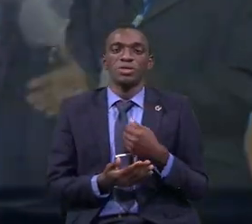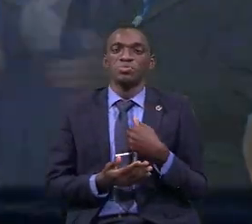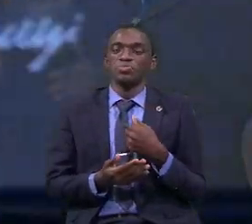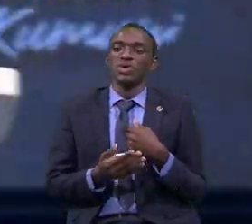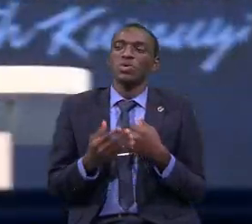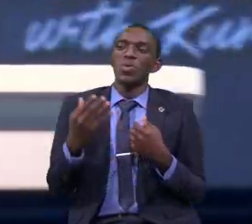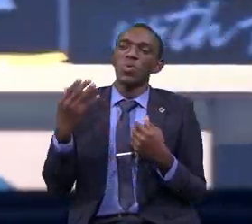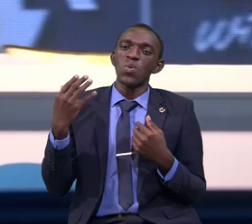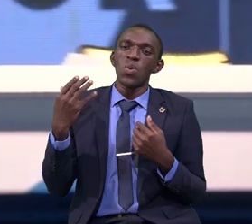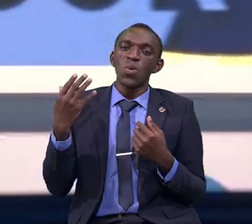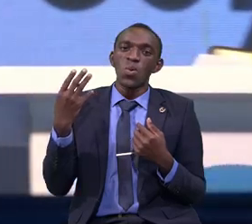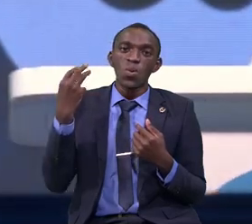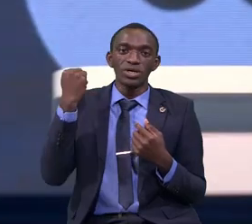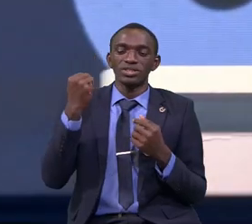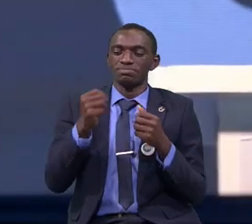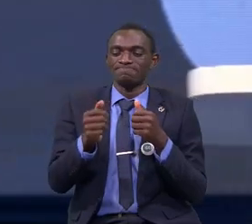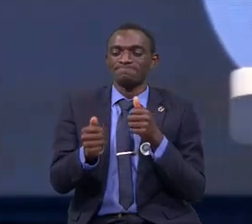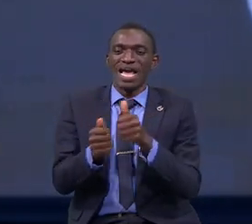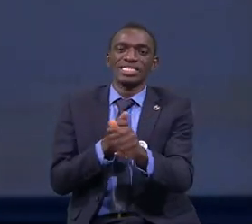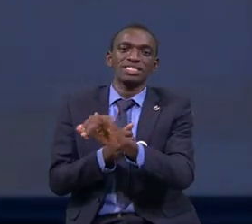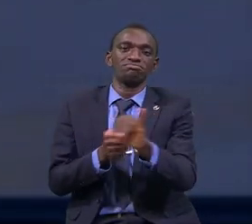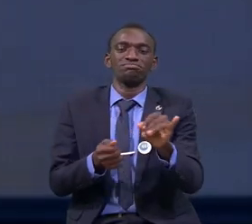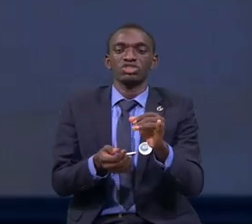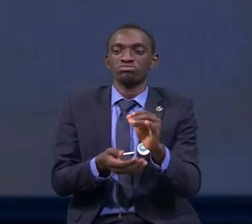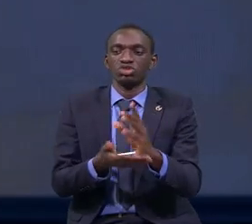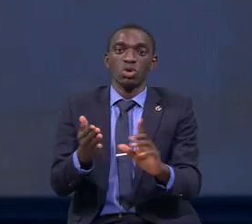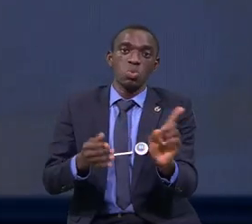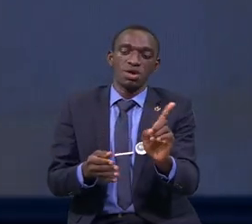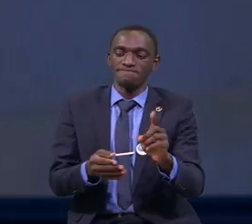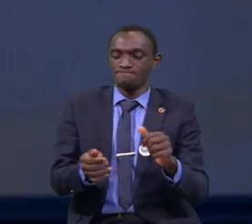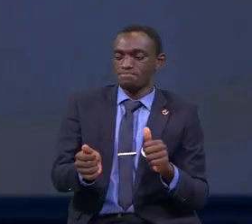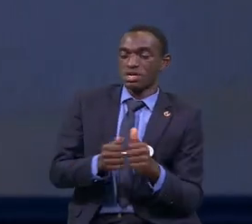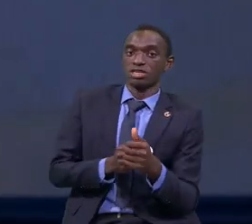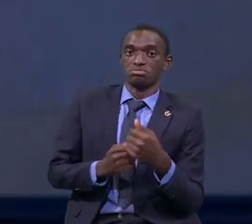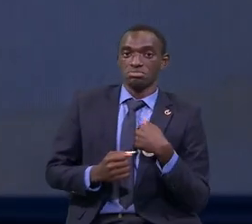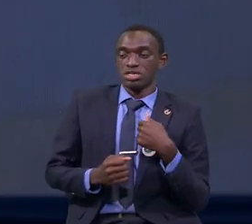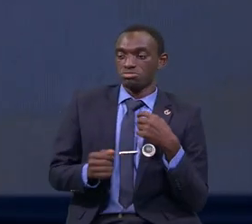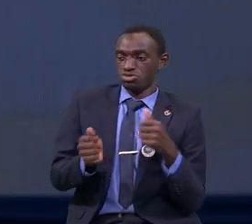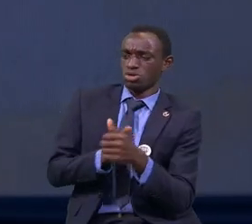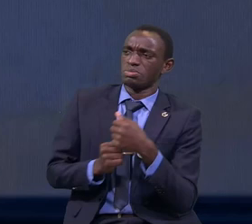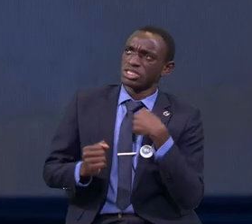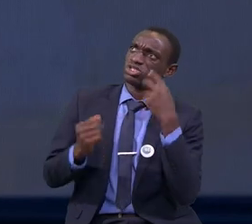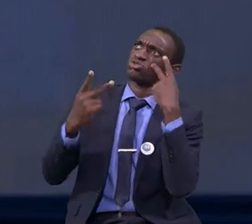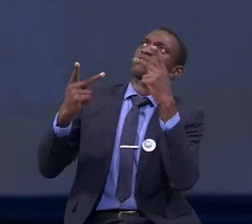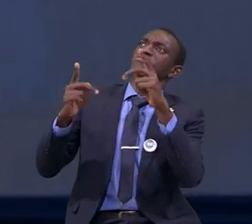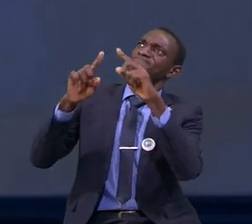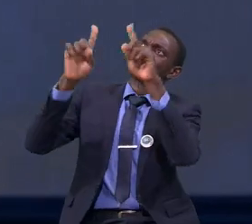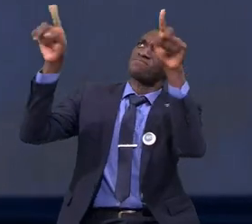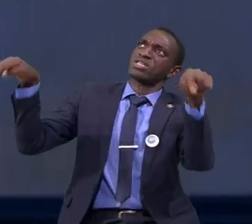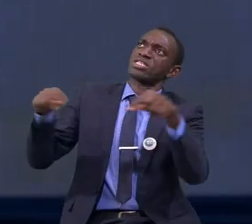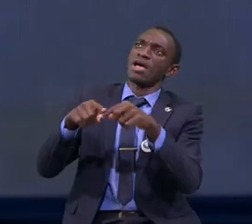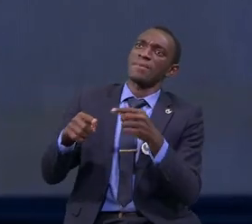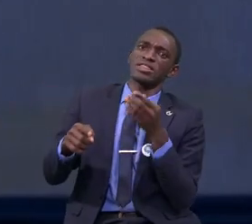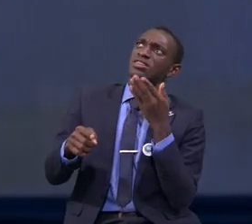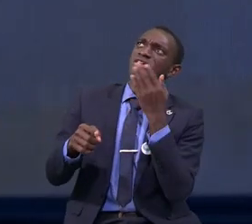I was passing by somewhere. And I saw a signboard. And I